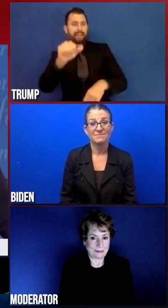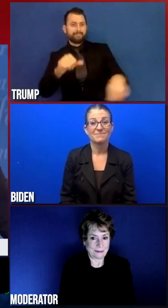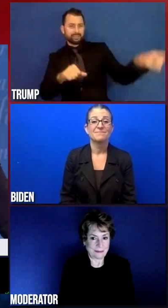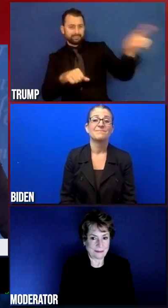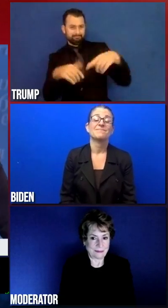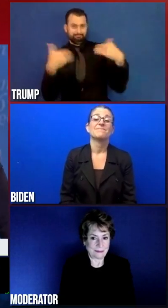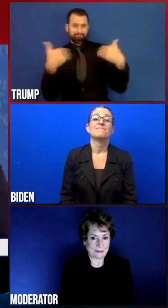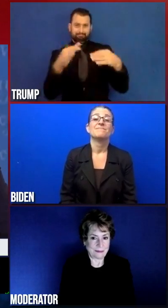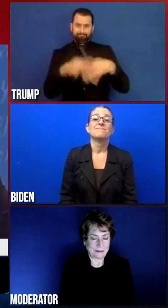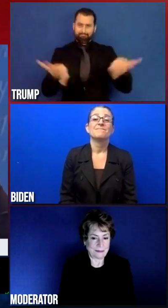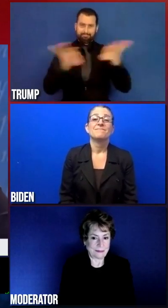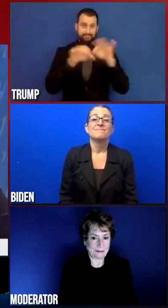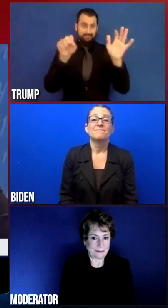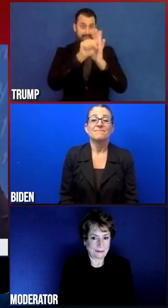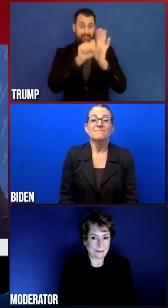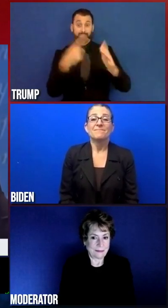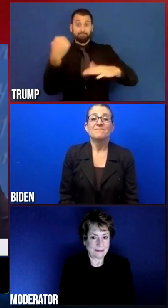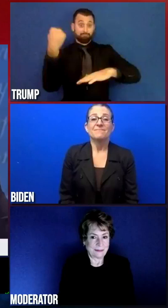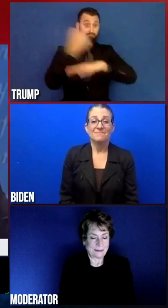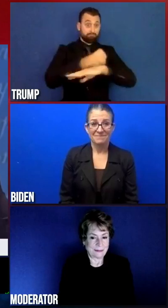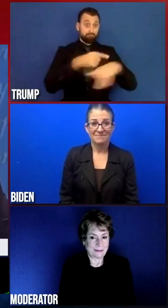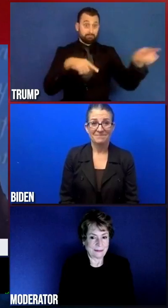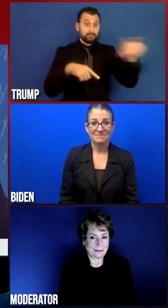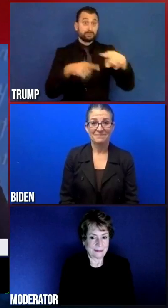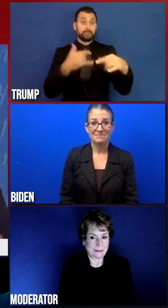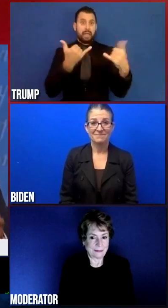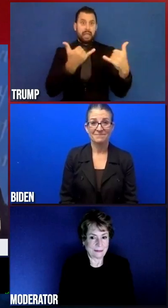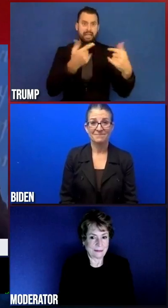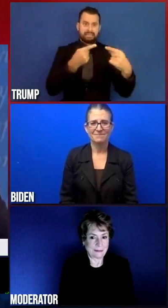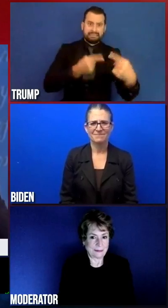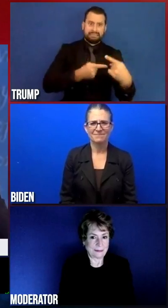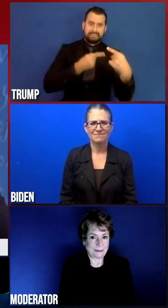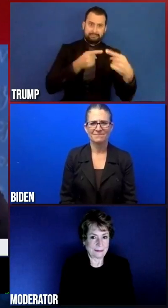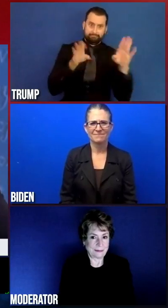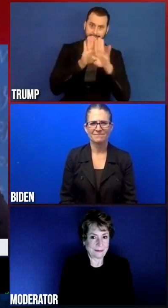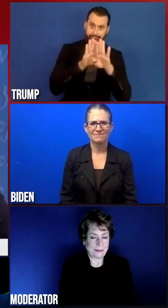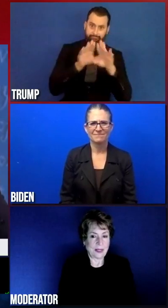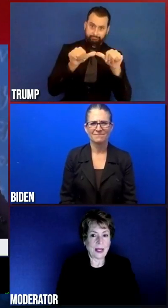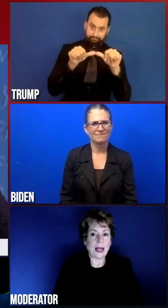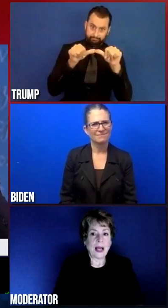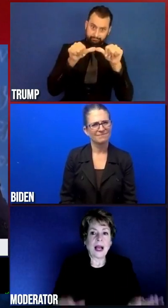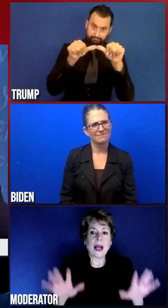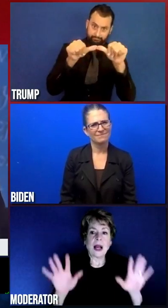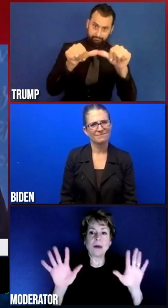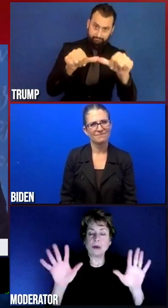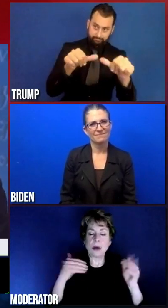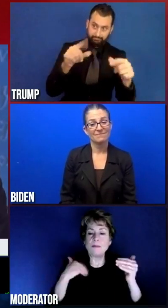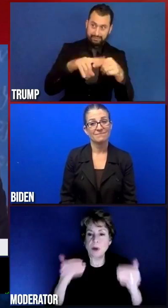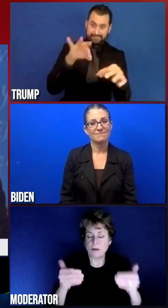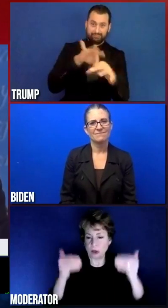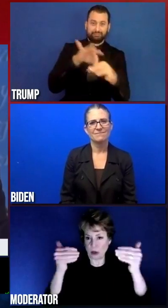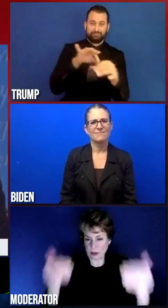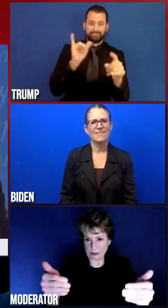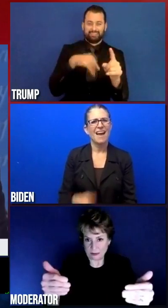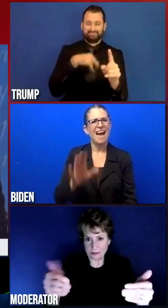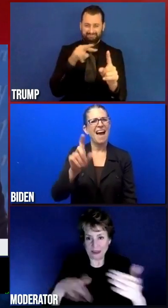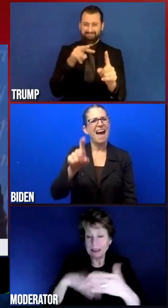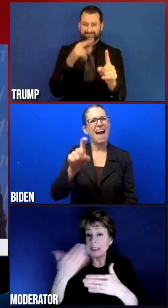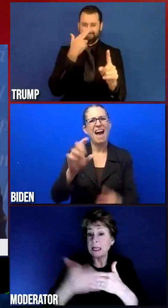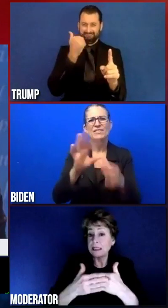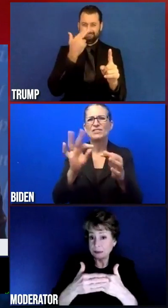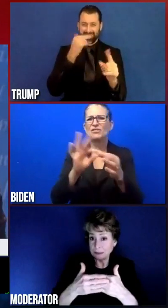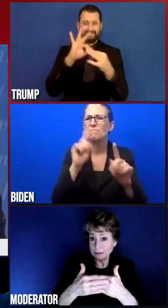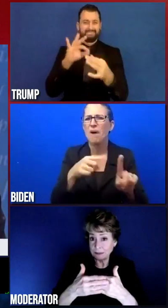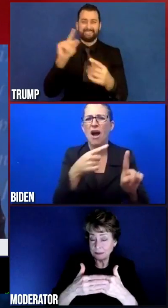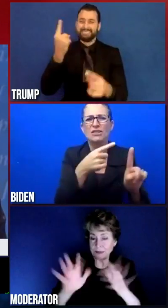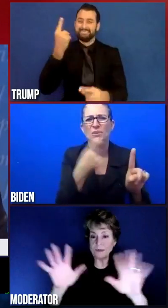the election on November 3rd. I want to move on to another because subject. it's a I want to move political on to another subject. I've got to respond. But those states are not